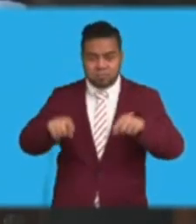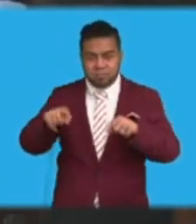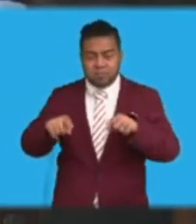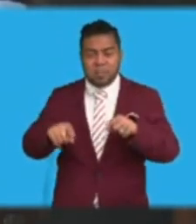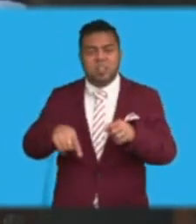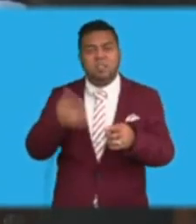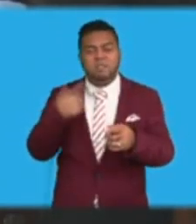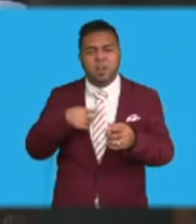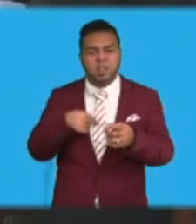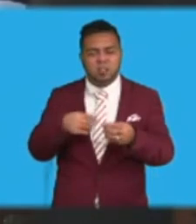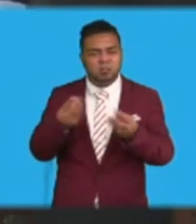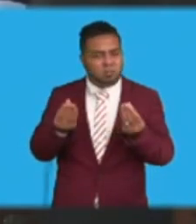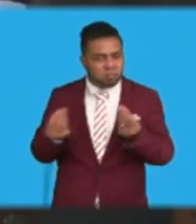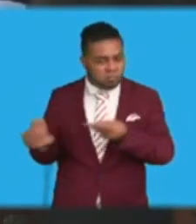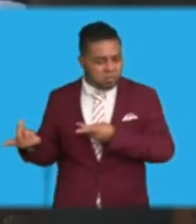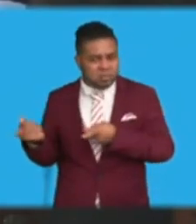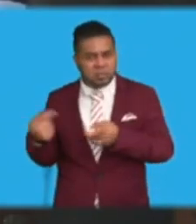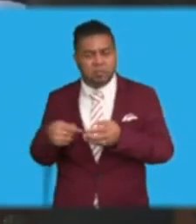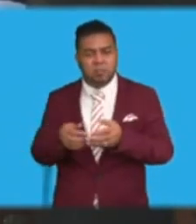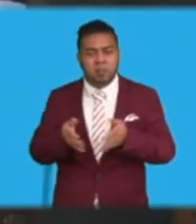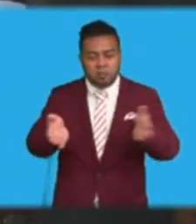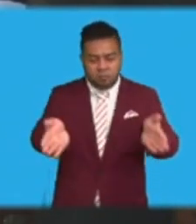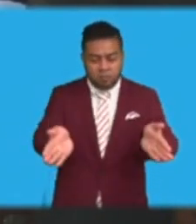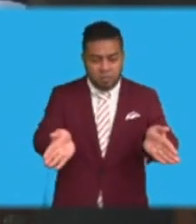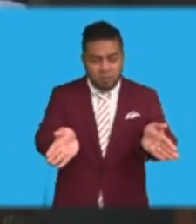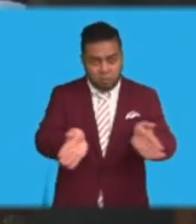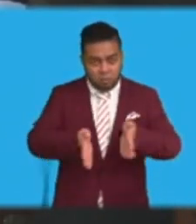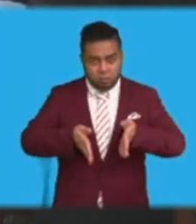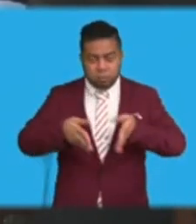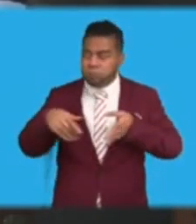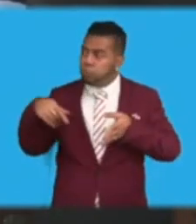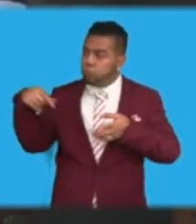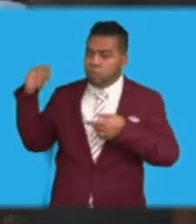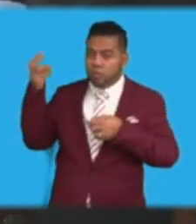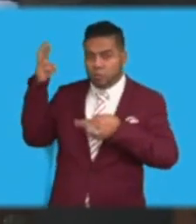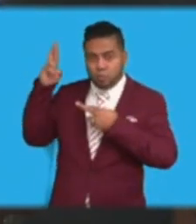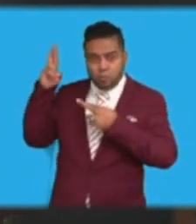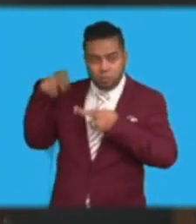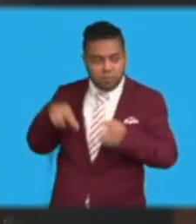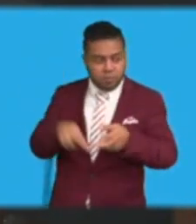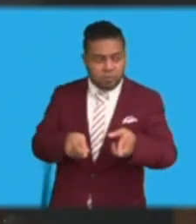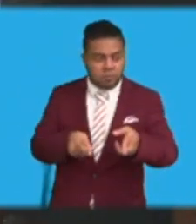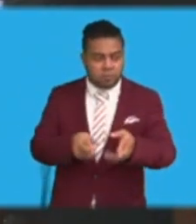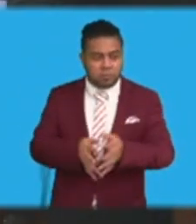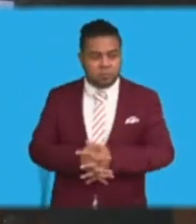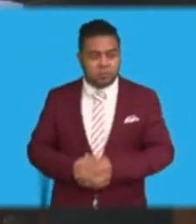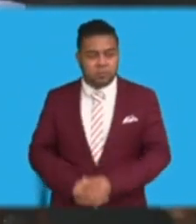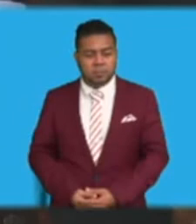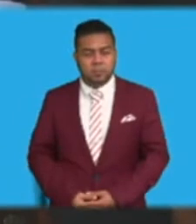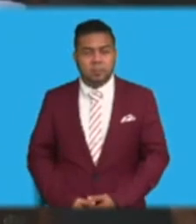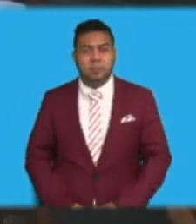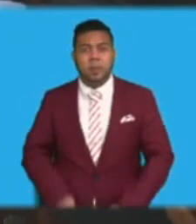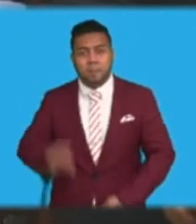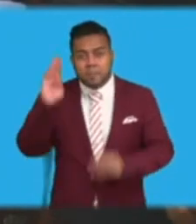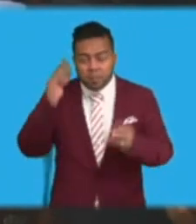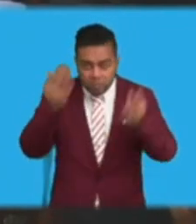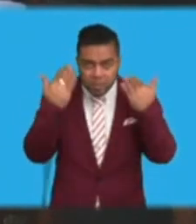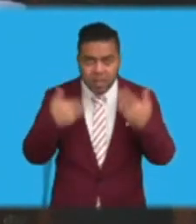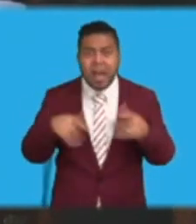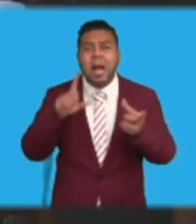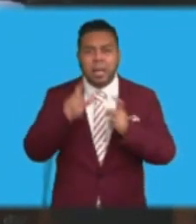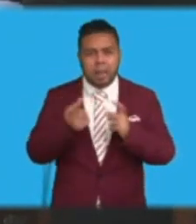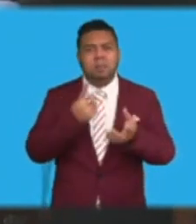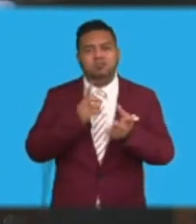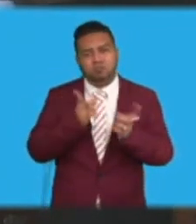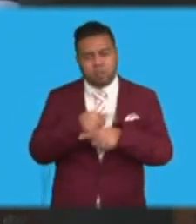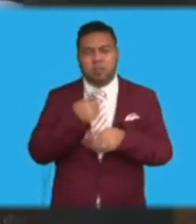gentle from the mouth to the middle reach and abruptly gets very steep in the upper reach. Madam Speaker, climate change is a